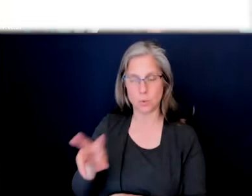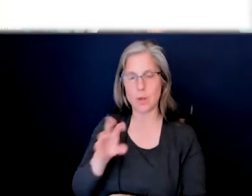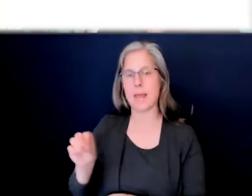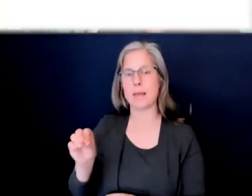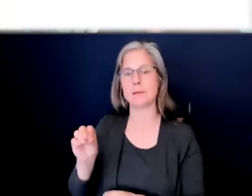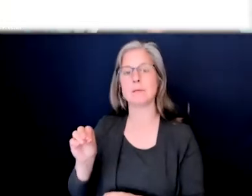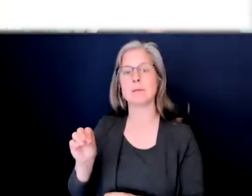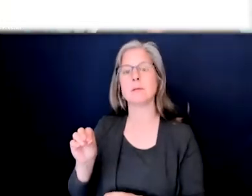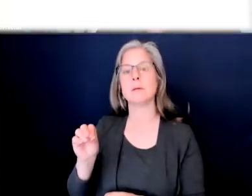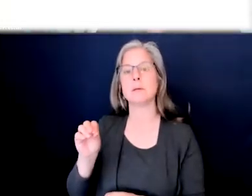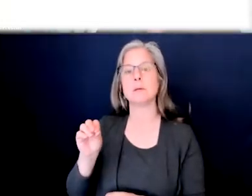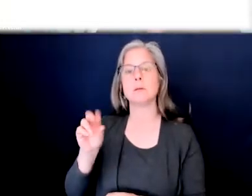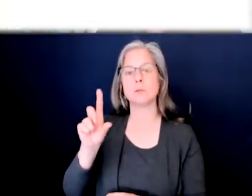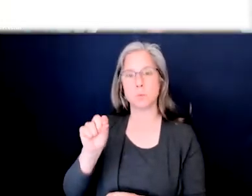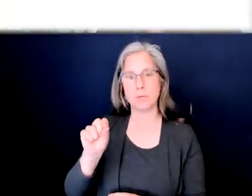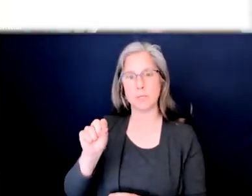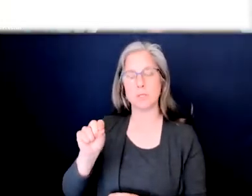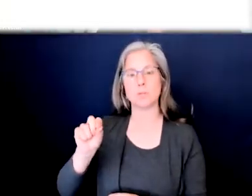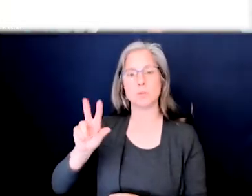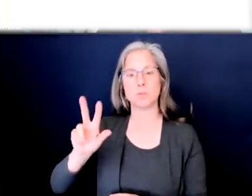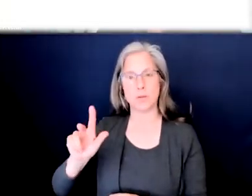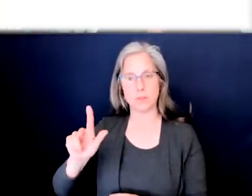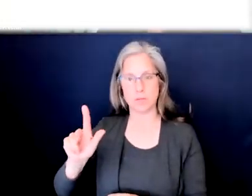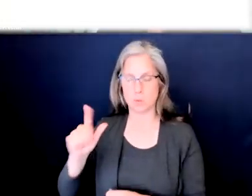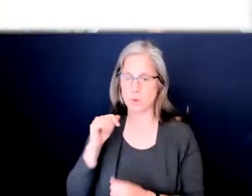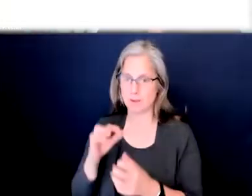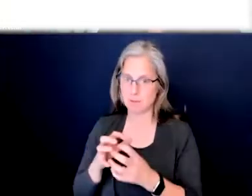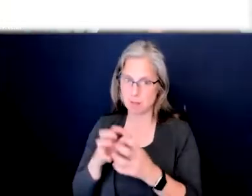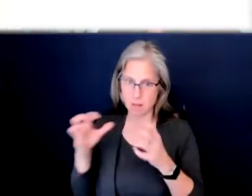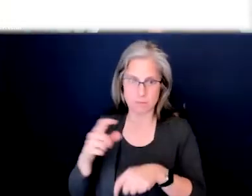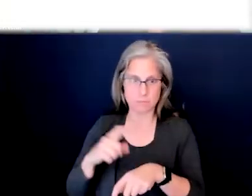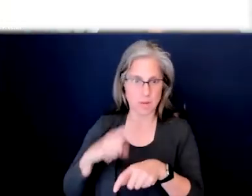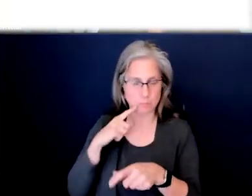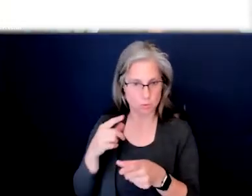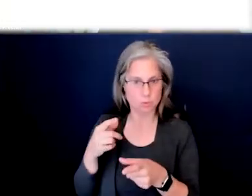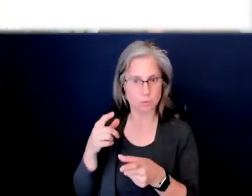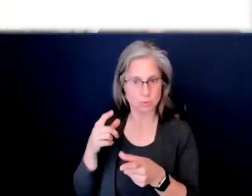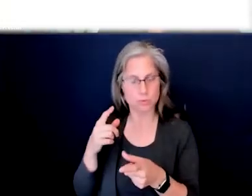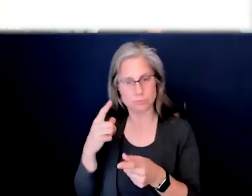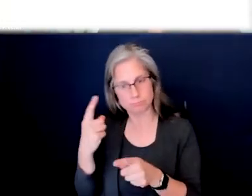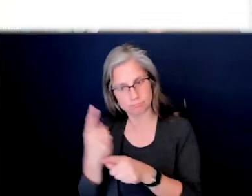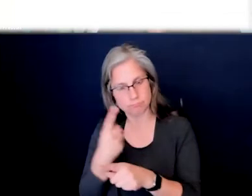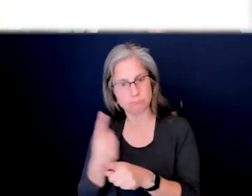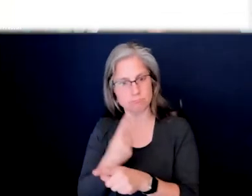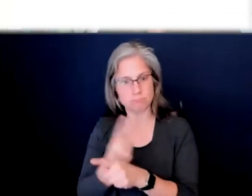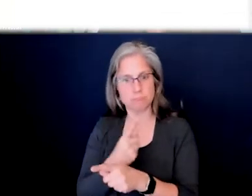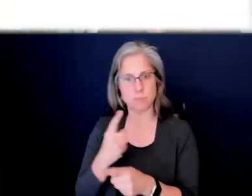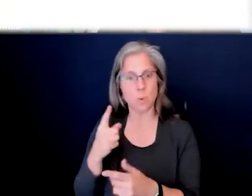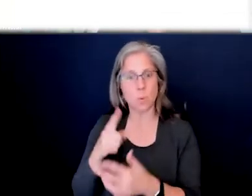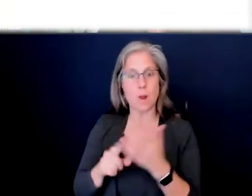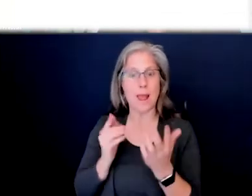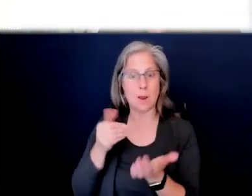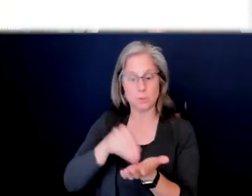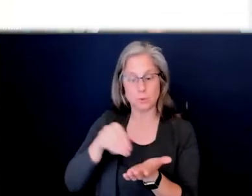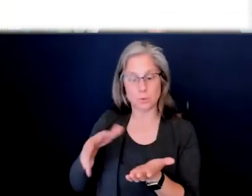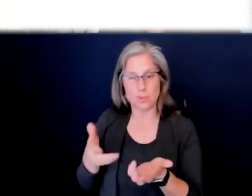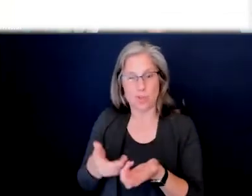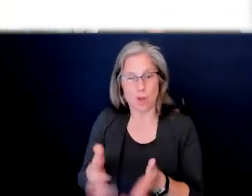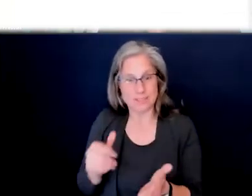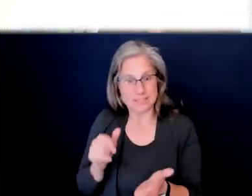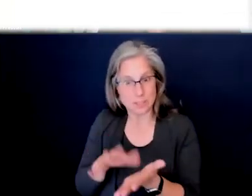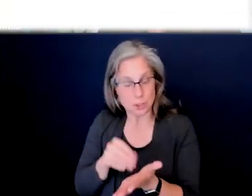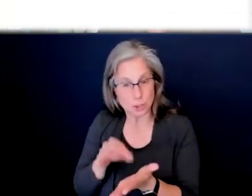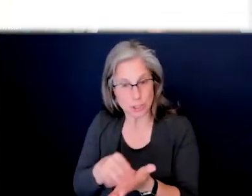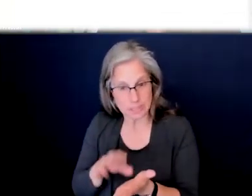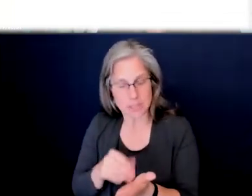of time to do a lot of learning loss for our students, which is really good. And it shows that the state